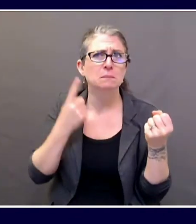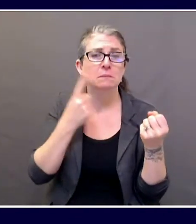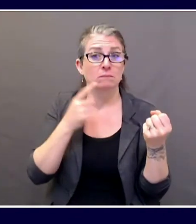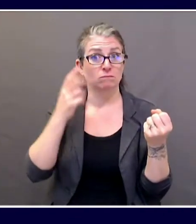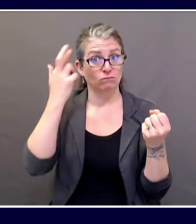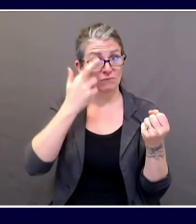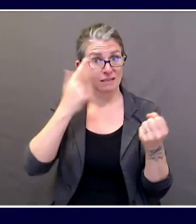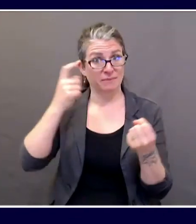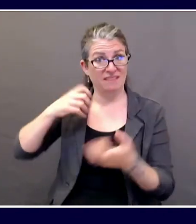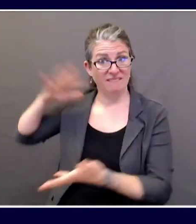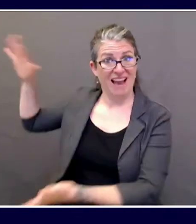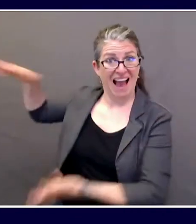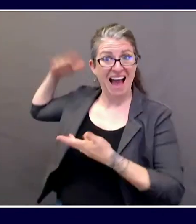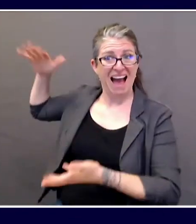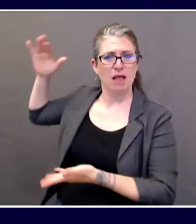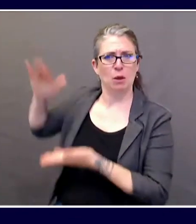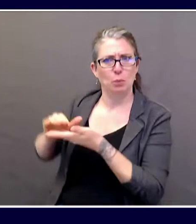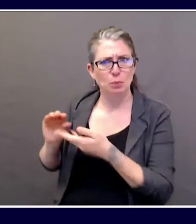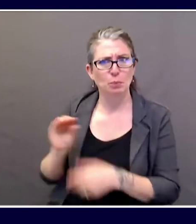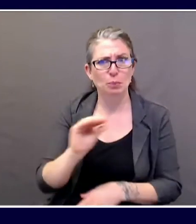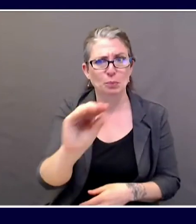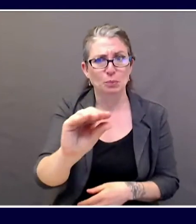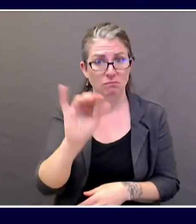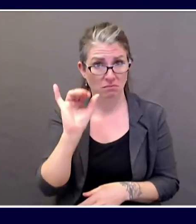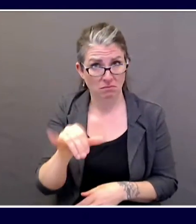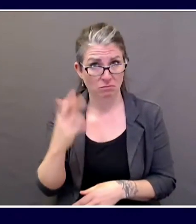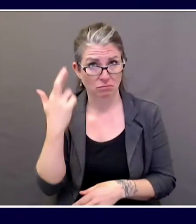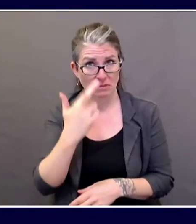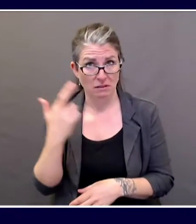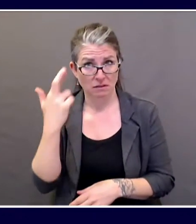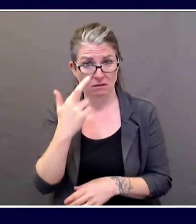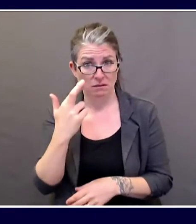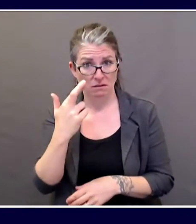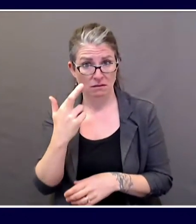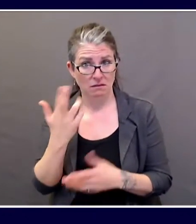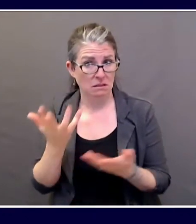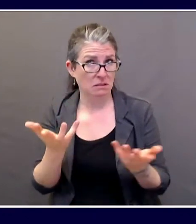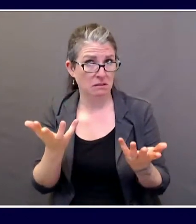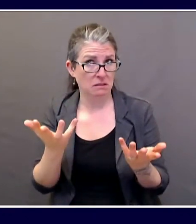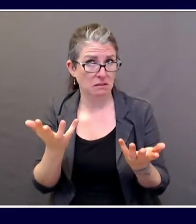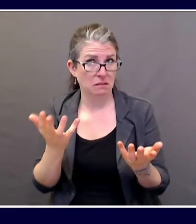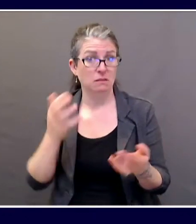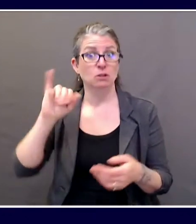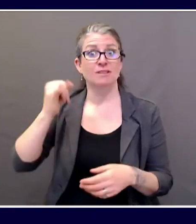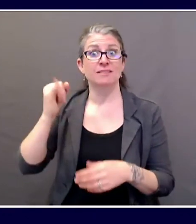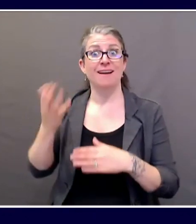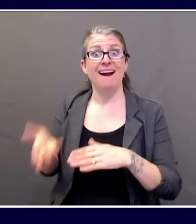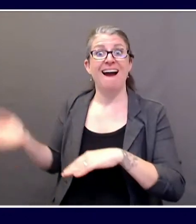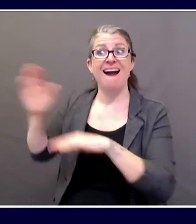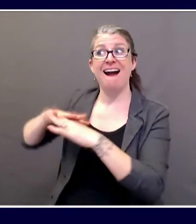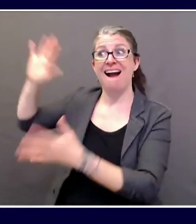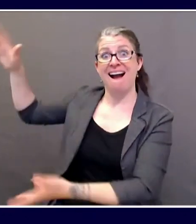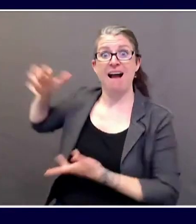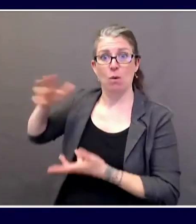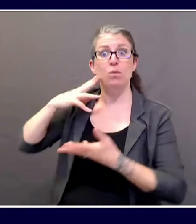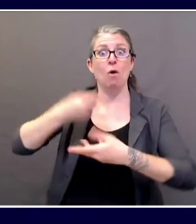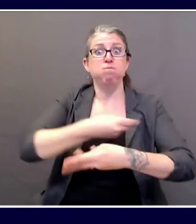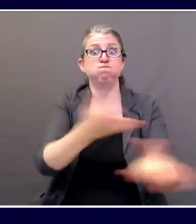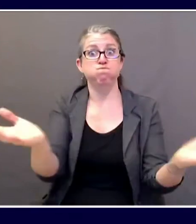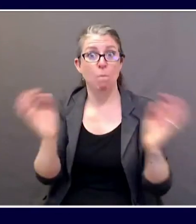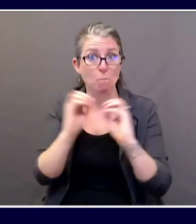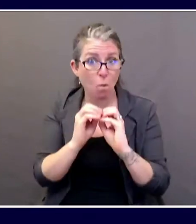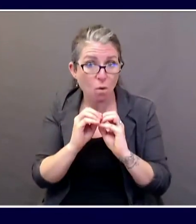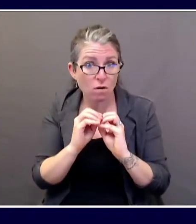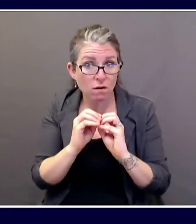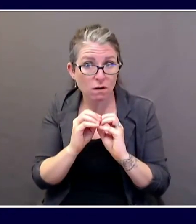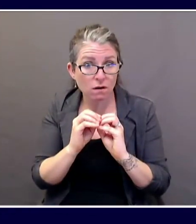J&J distribution of the vaccine? Yes to both. You are correct that this week there were 400,